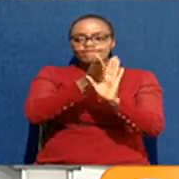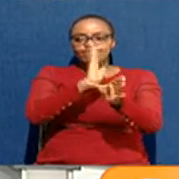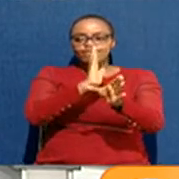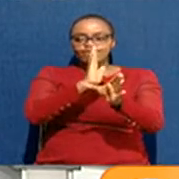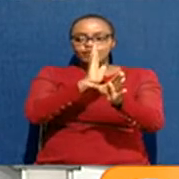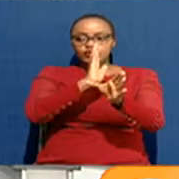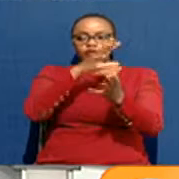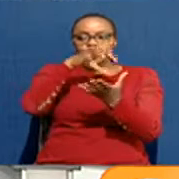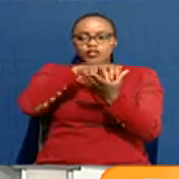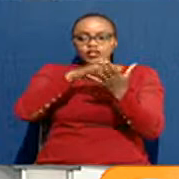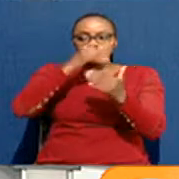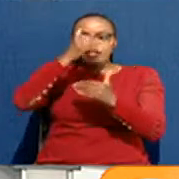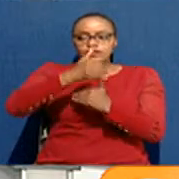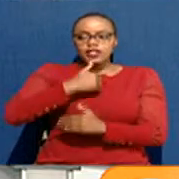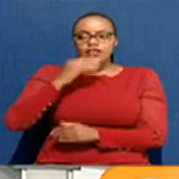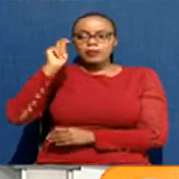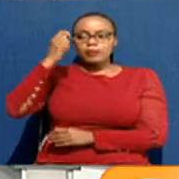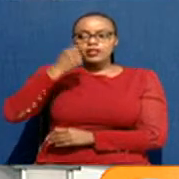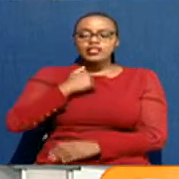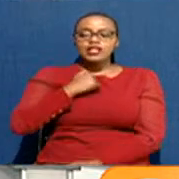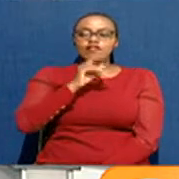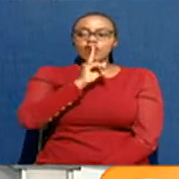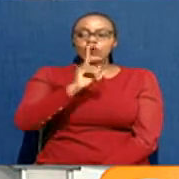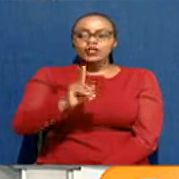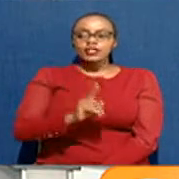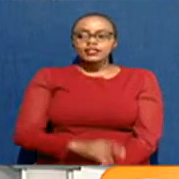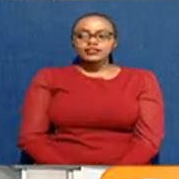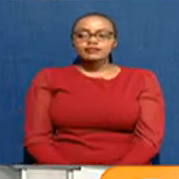case following the president's directive.